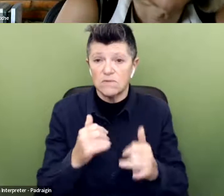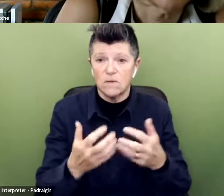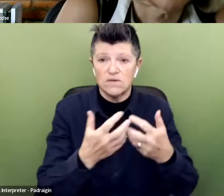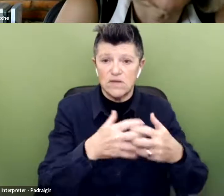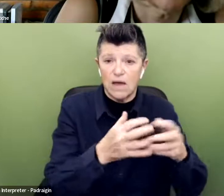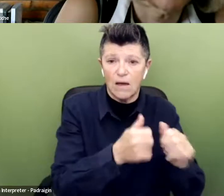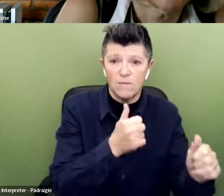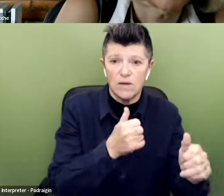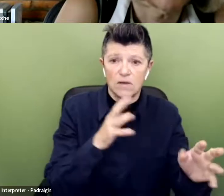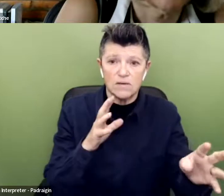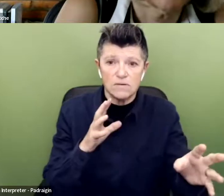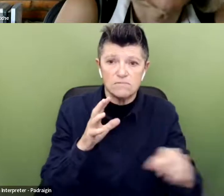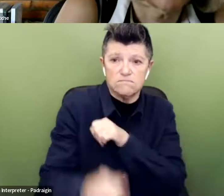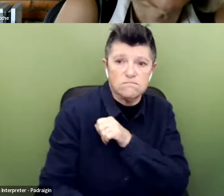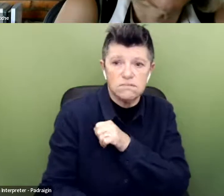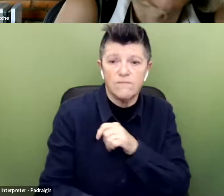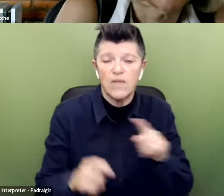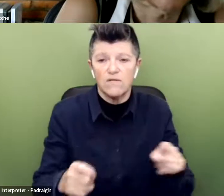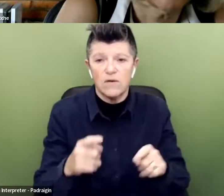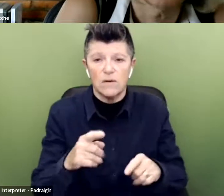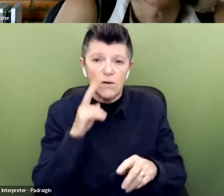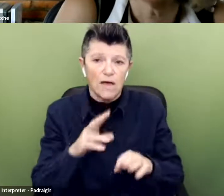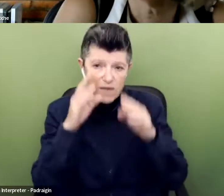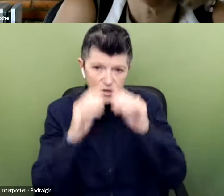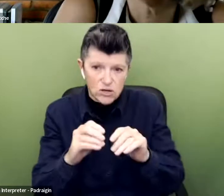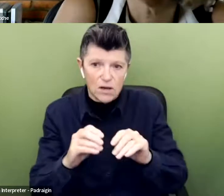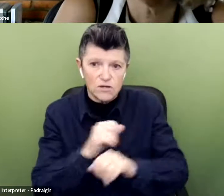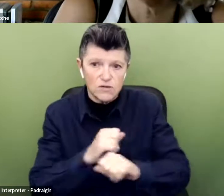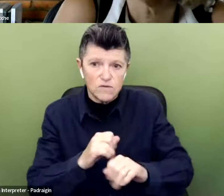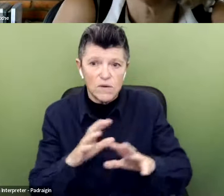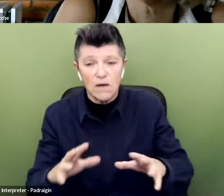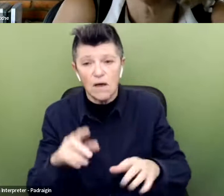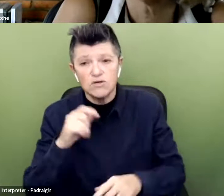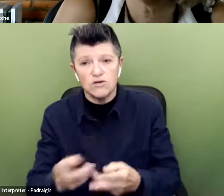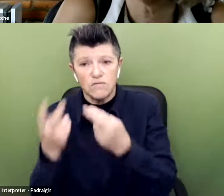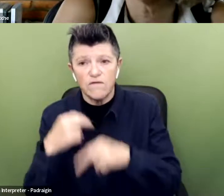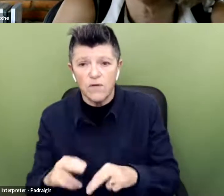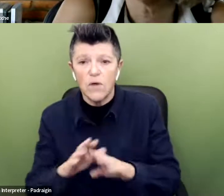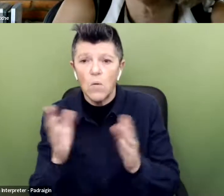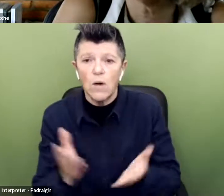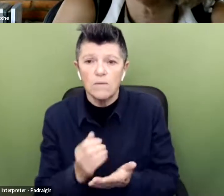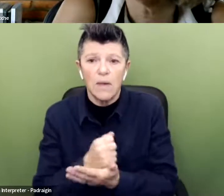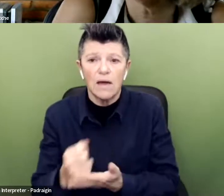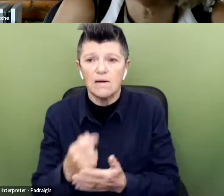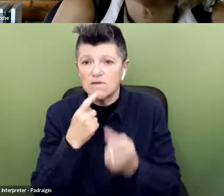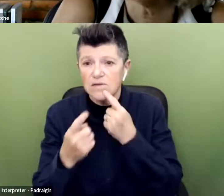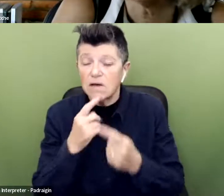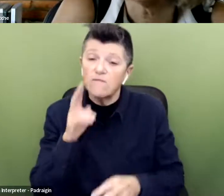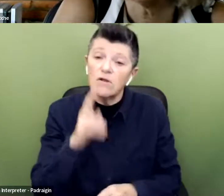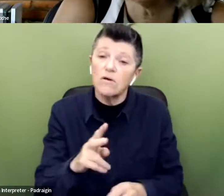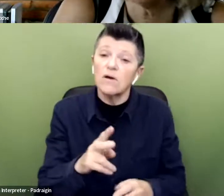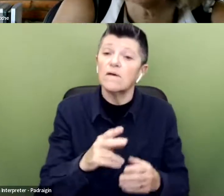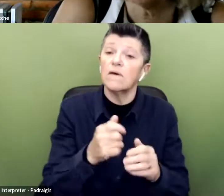look at the education space in particular, I was just reviewing kind of World Bank data. And if you look at the companies who are now saying that